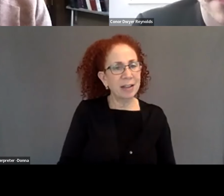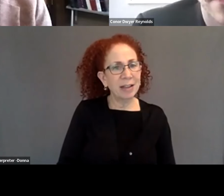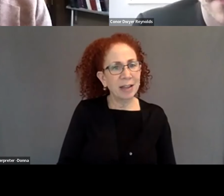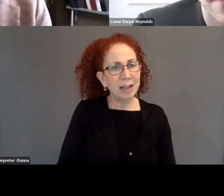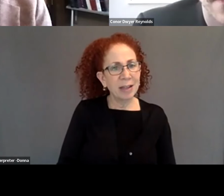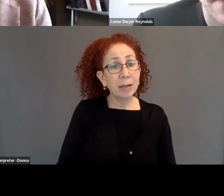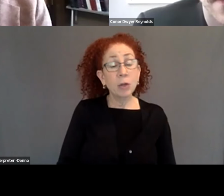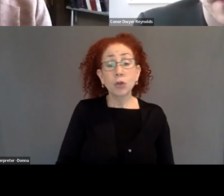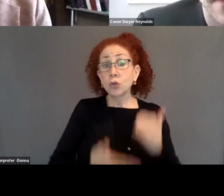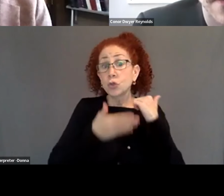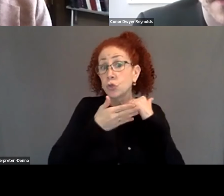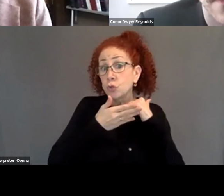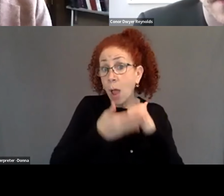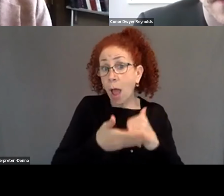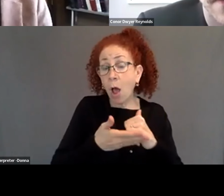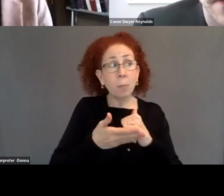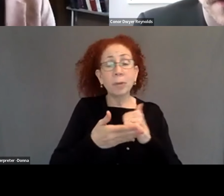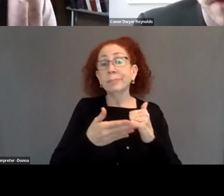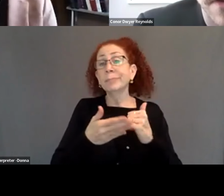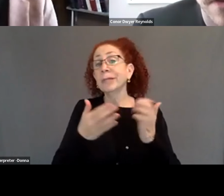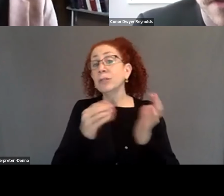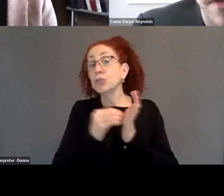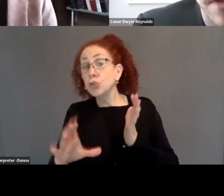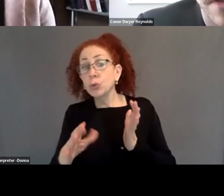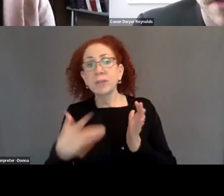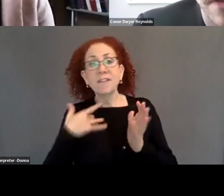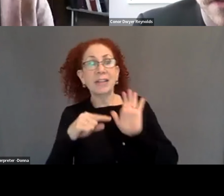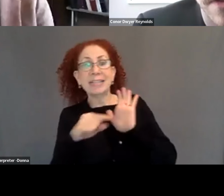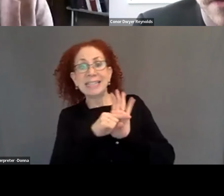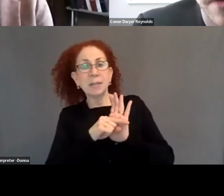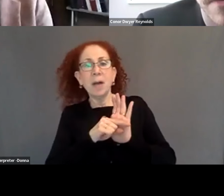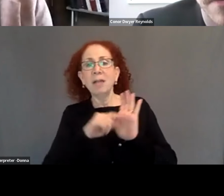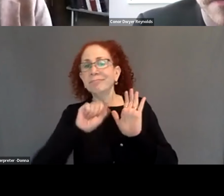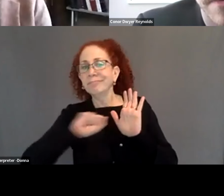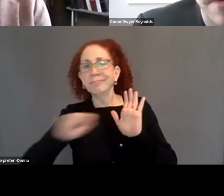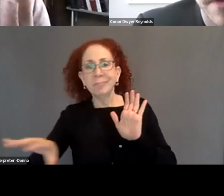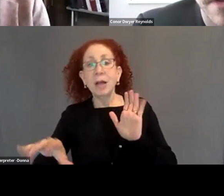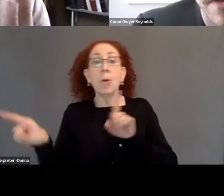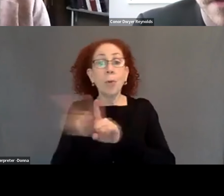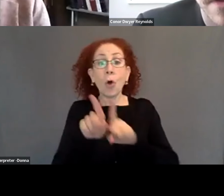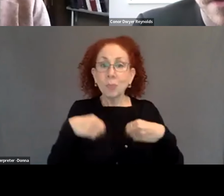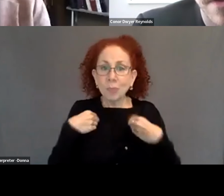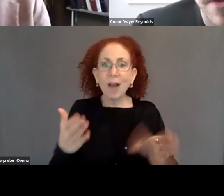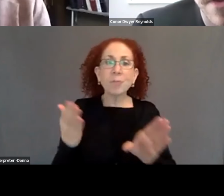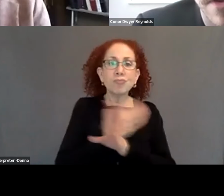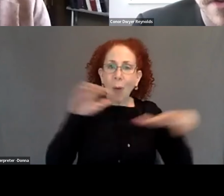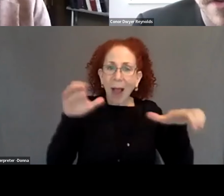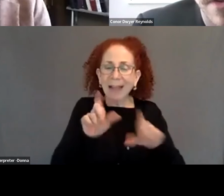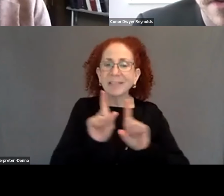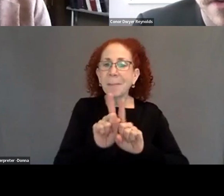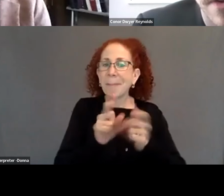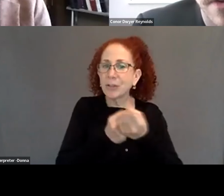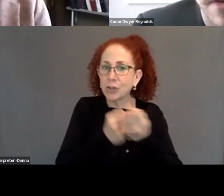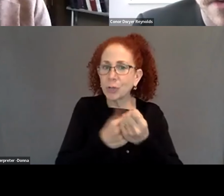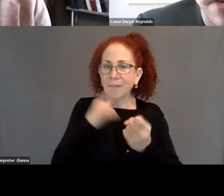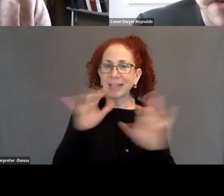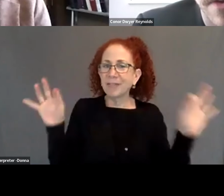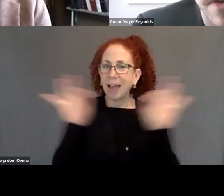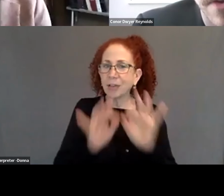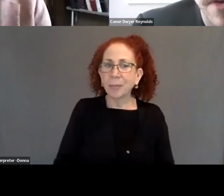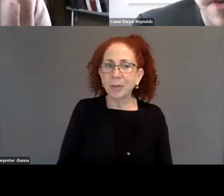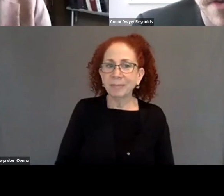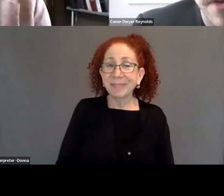both to help break down stigma for students, but also to be able to provide the type of proactive mentorship that I think is really valuable.